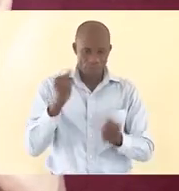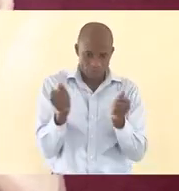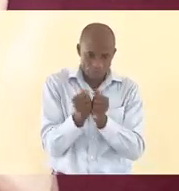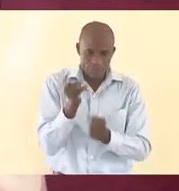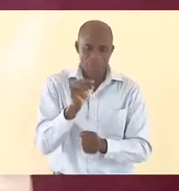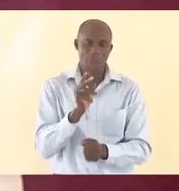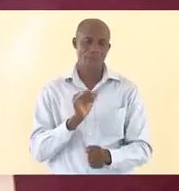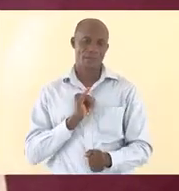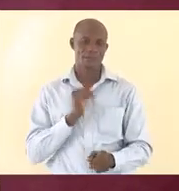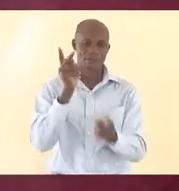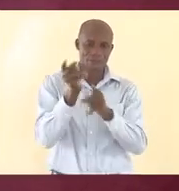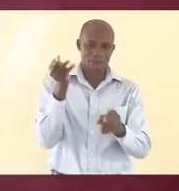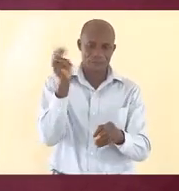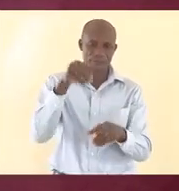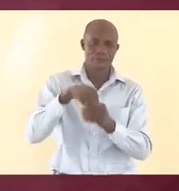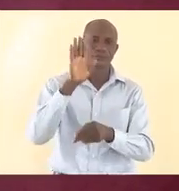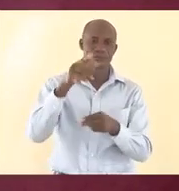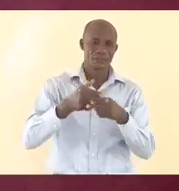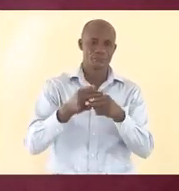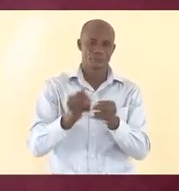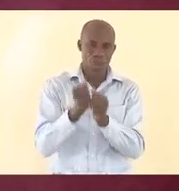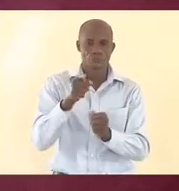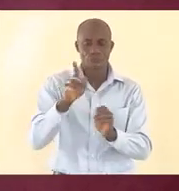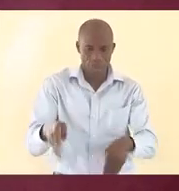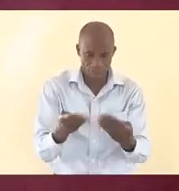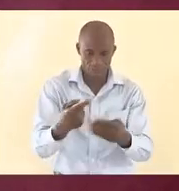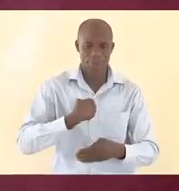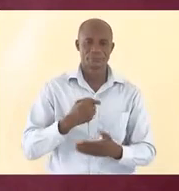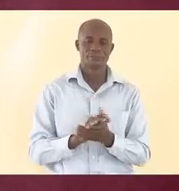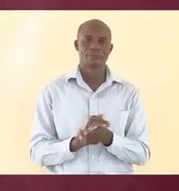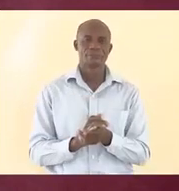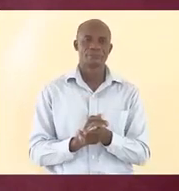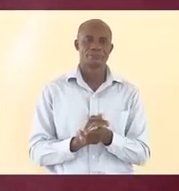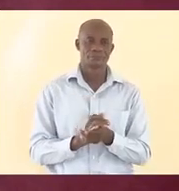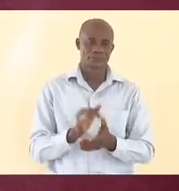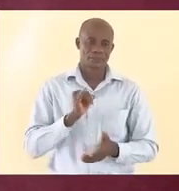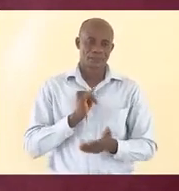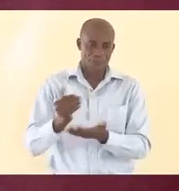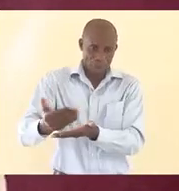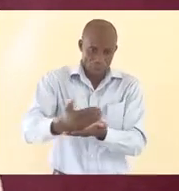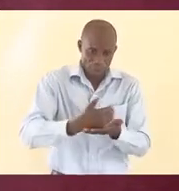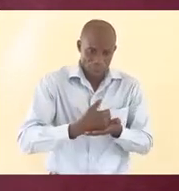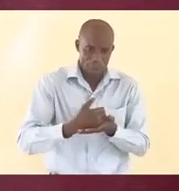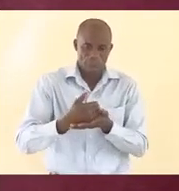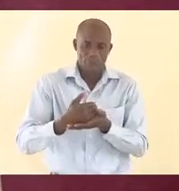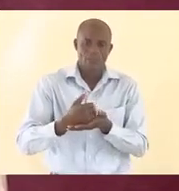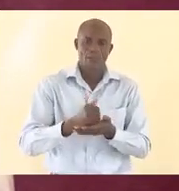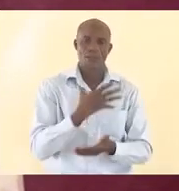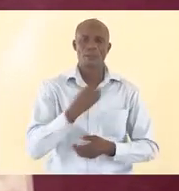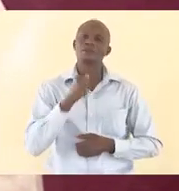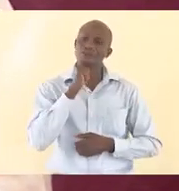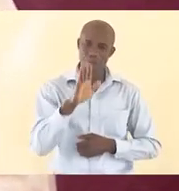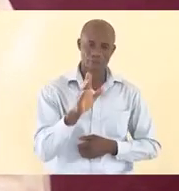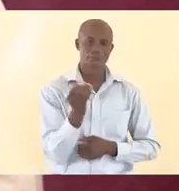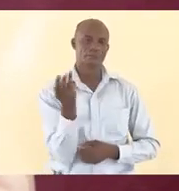them, I kept them in your name, which you have given me. I have gathered them, and none